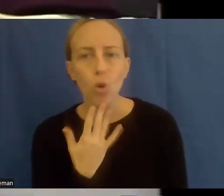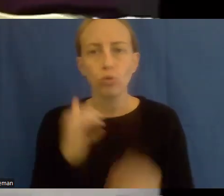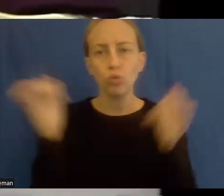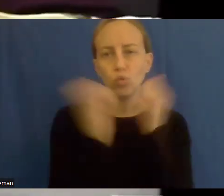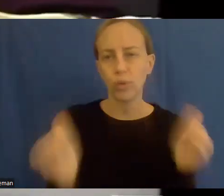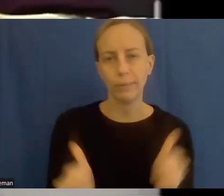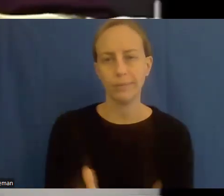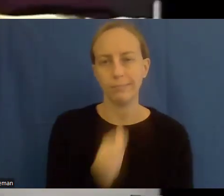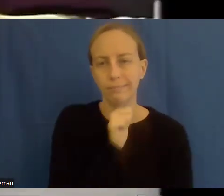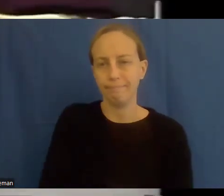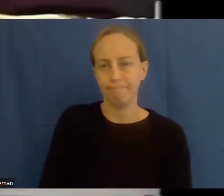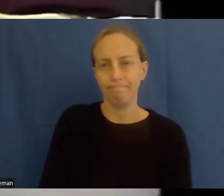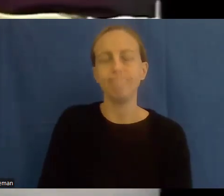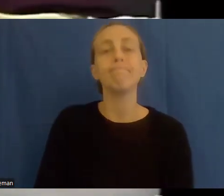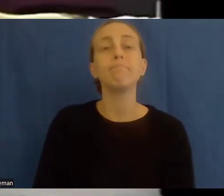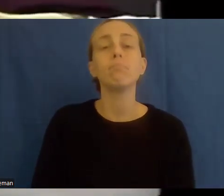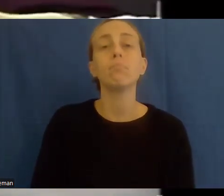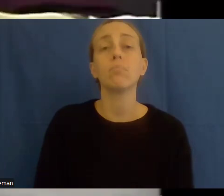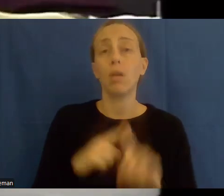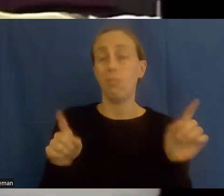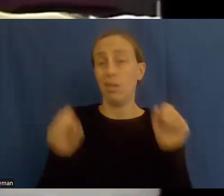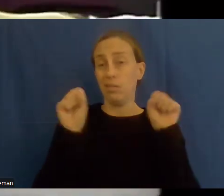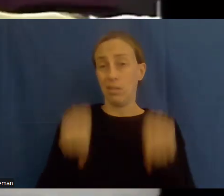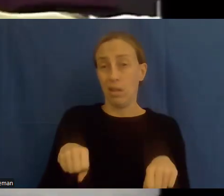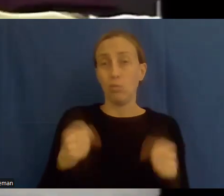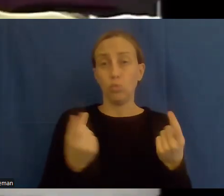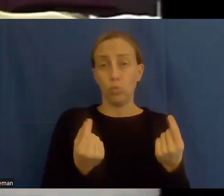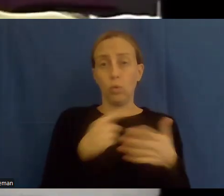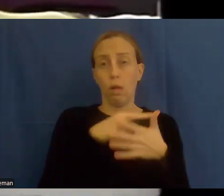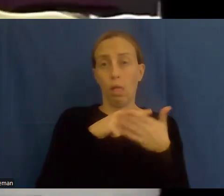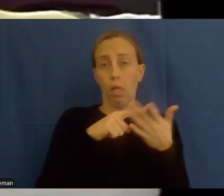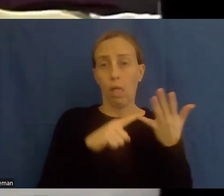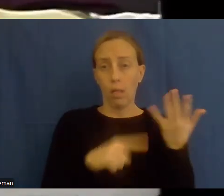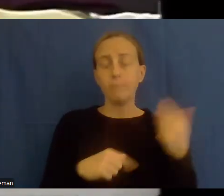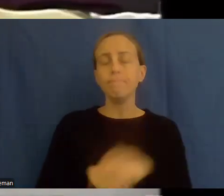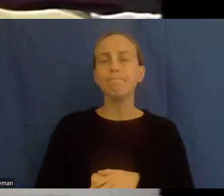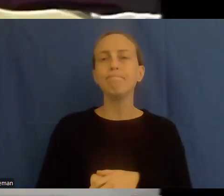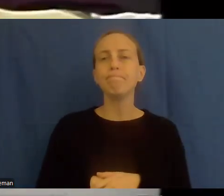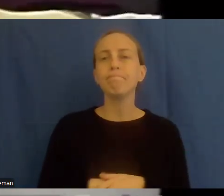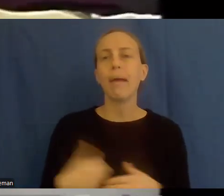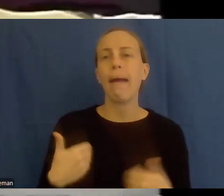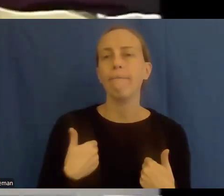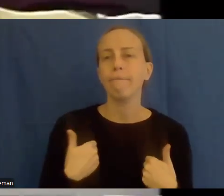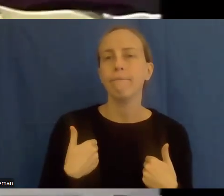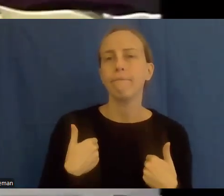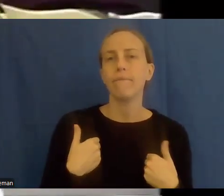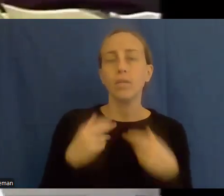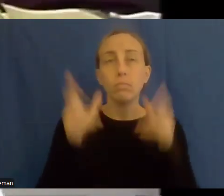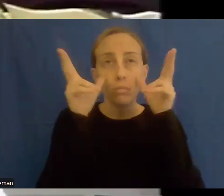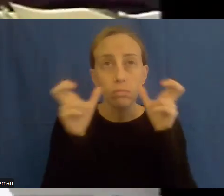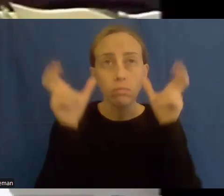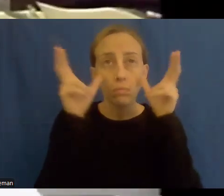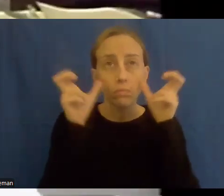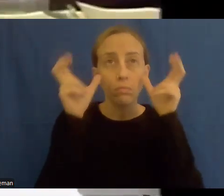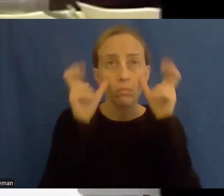do that. Now, they can do some other things, though. They do have some other receptors at the anterior